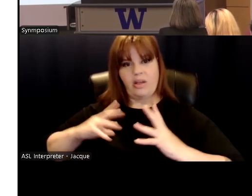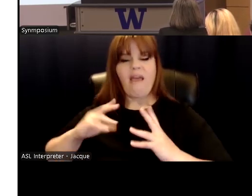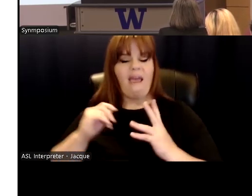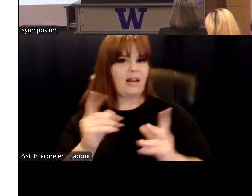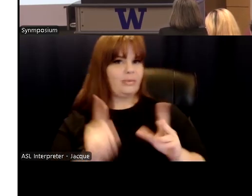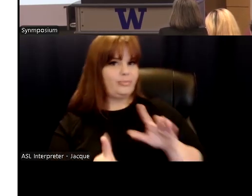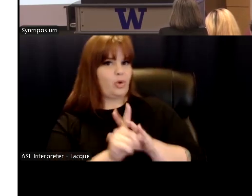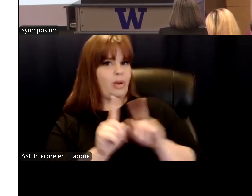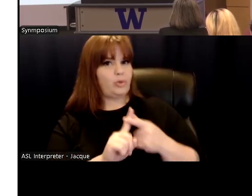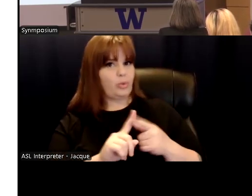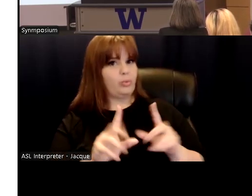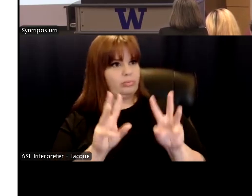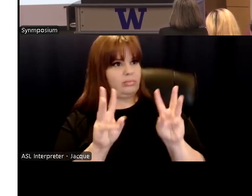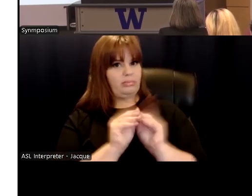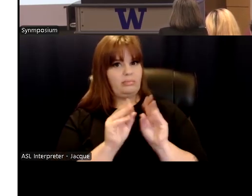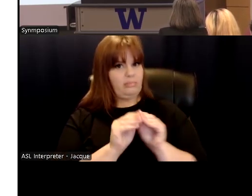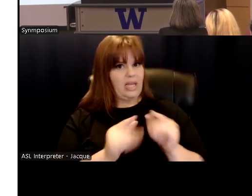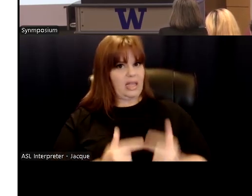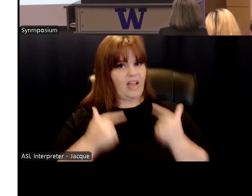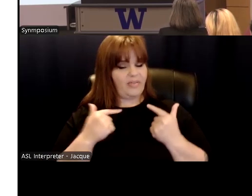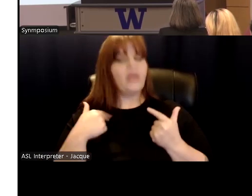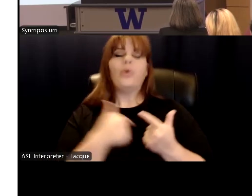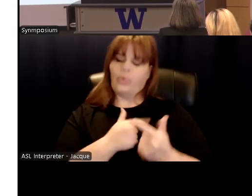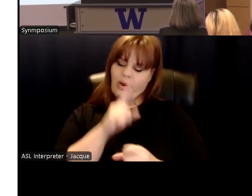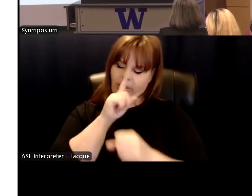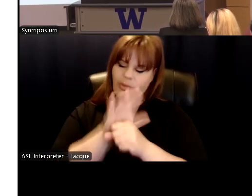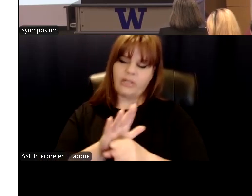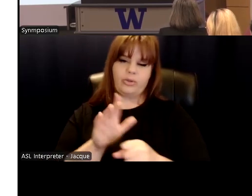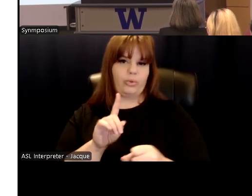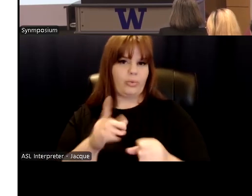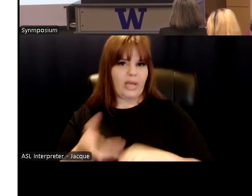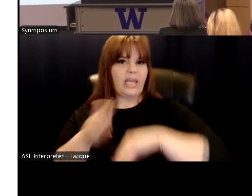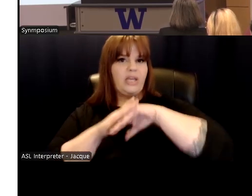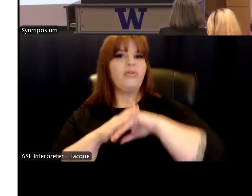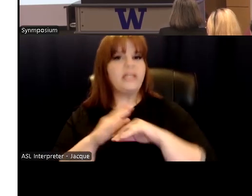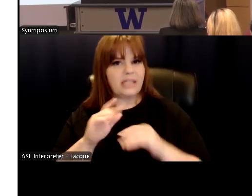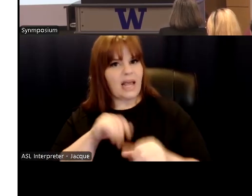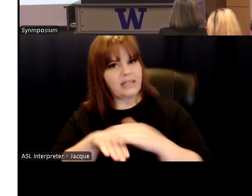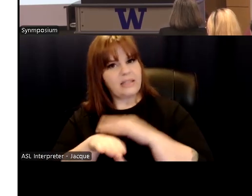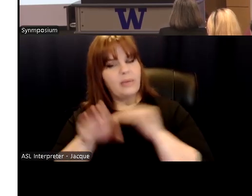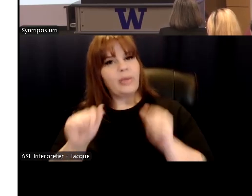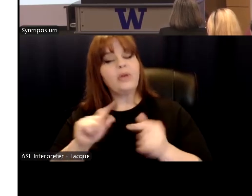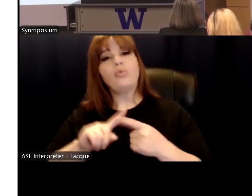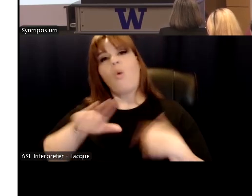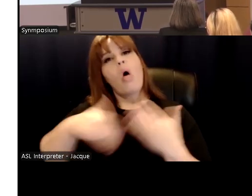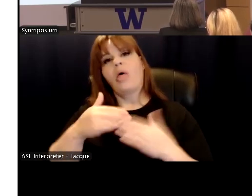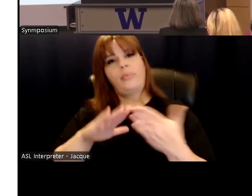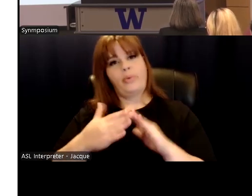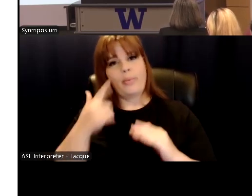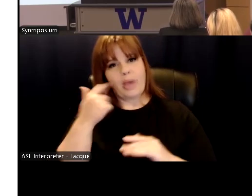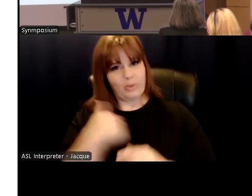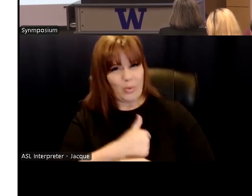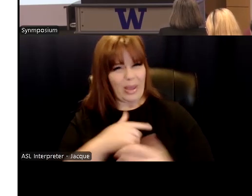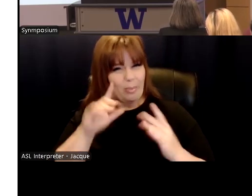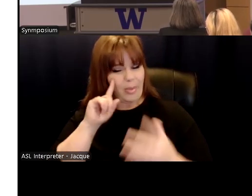live. We are committed to increasing accessibility to all communities because we believe that